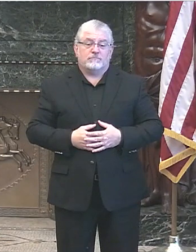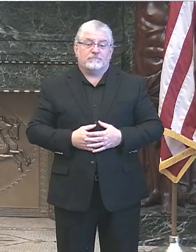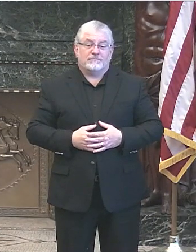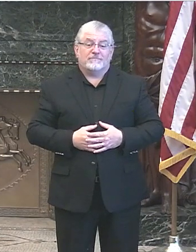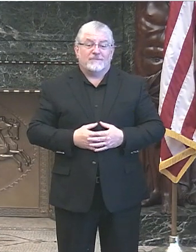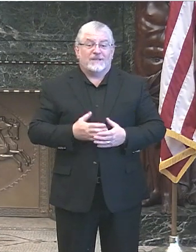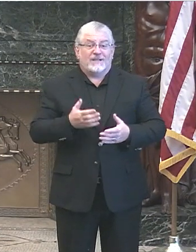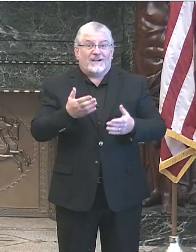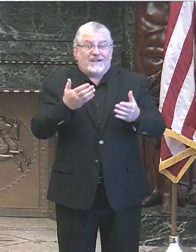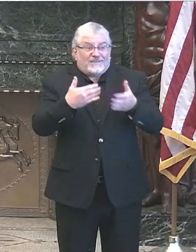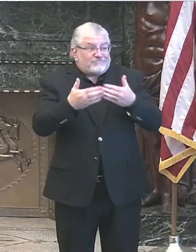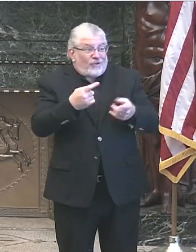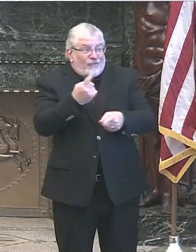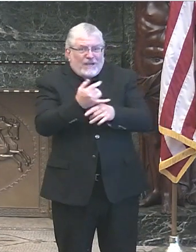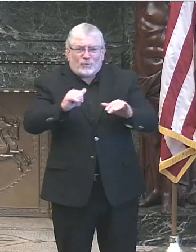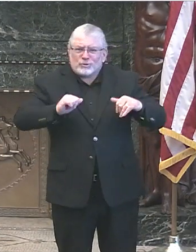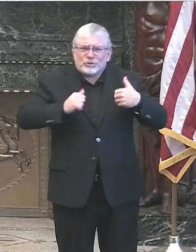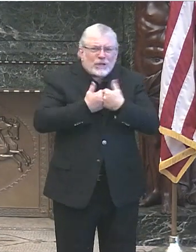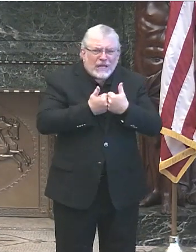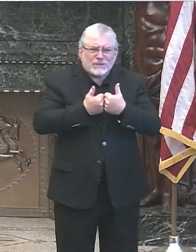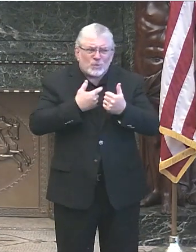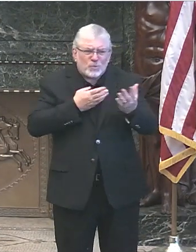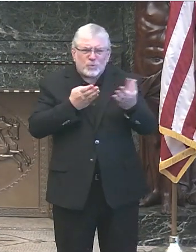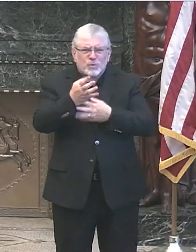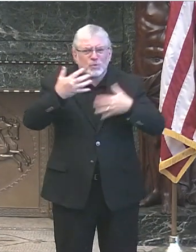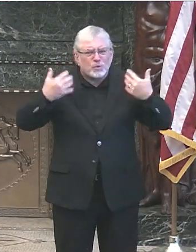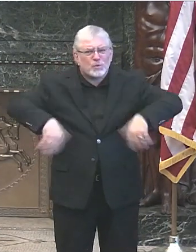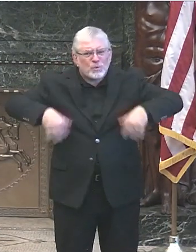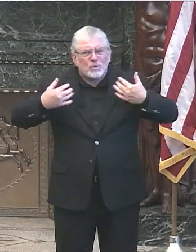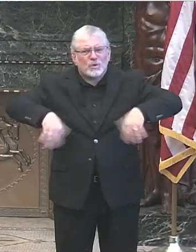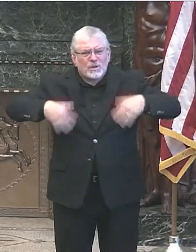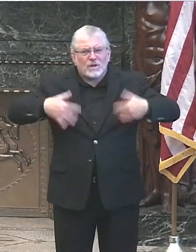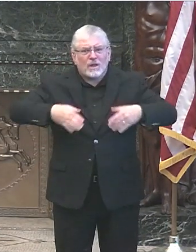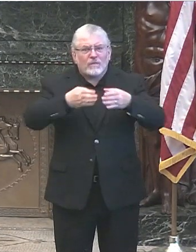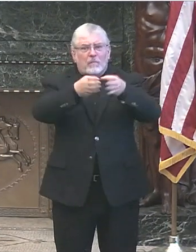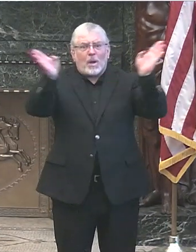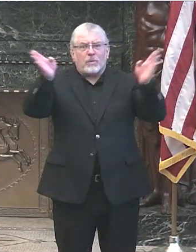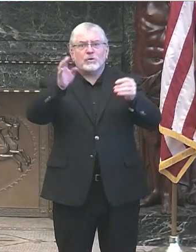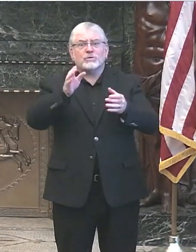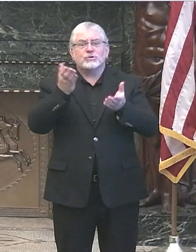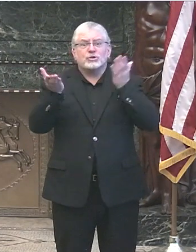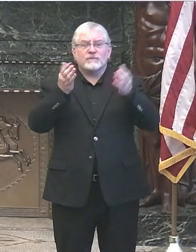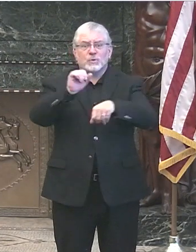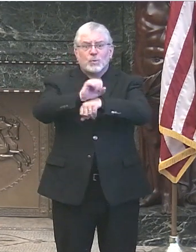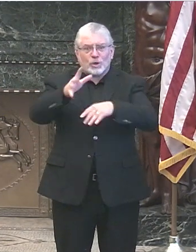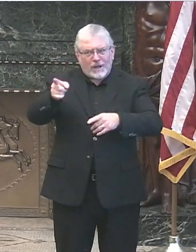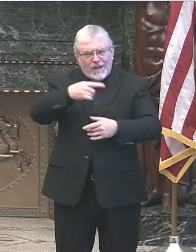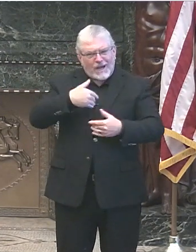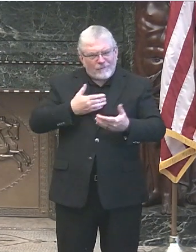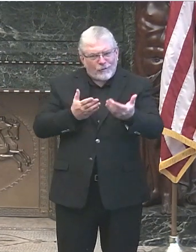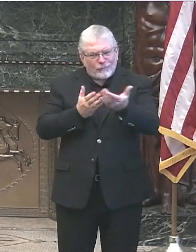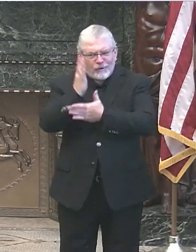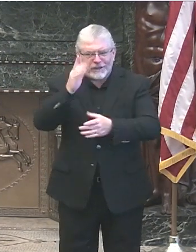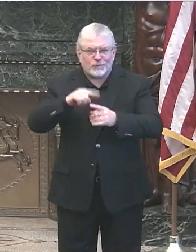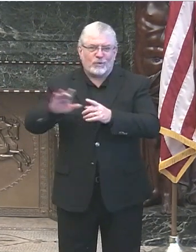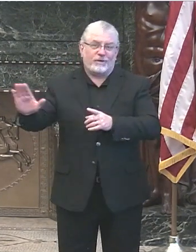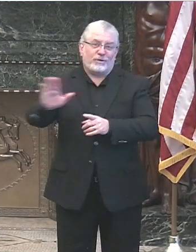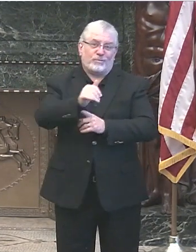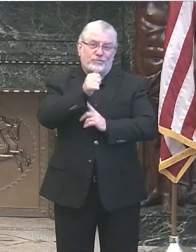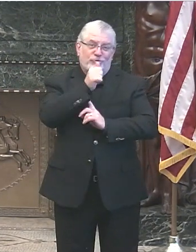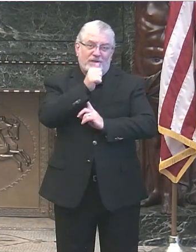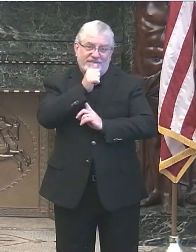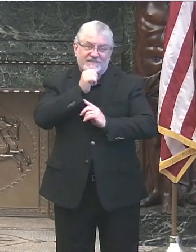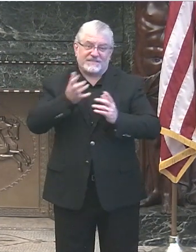times, people, public servants included, have rights to privacy and confidentiality. If we reported the number of